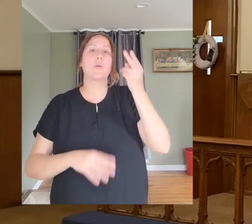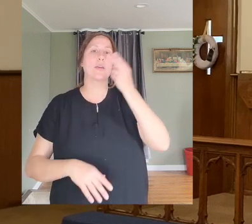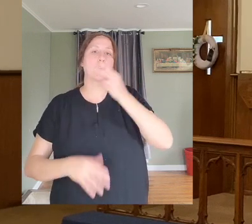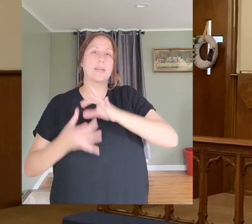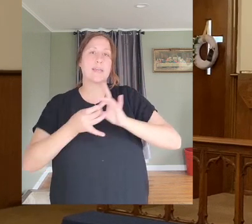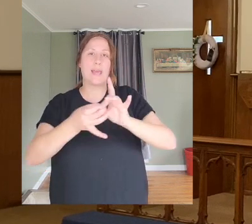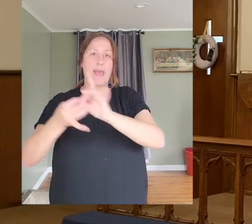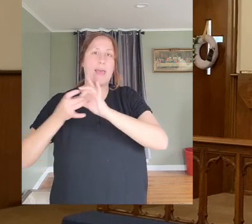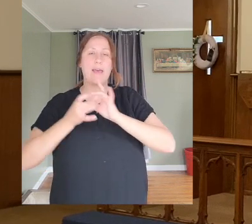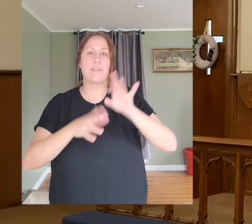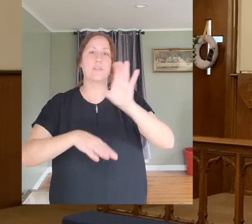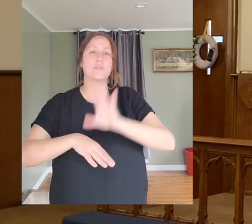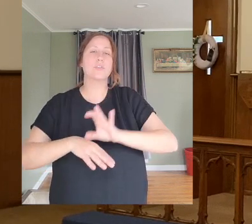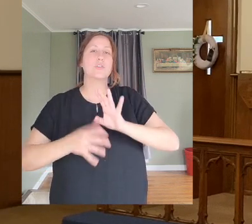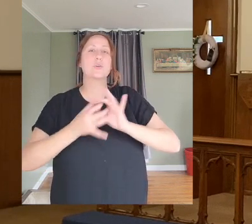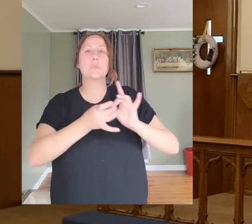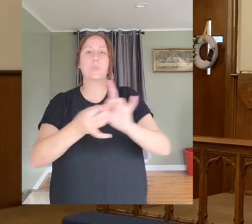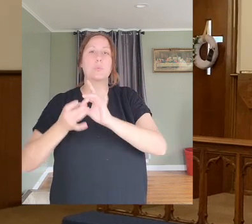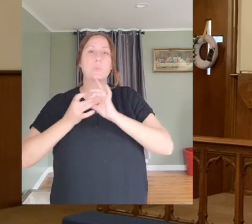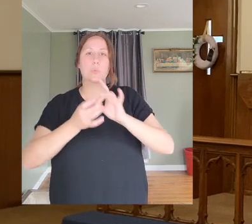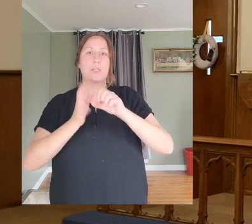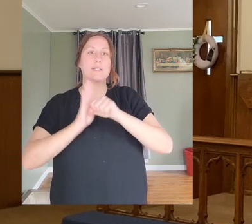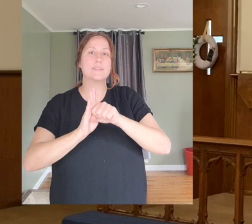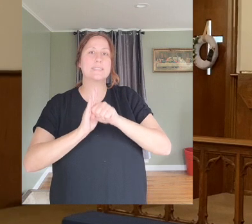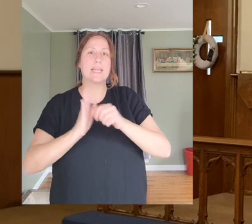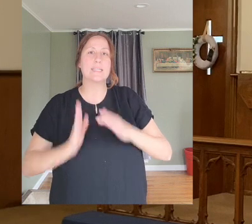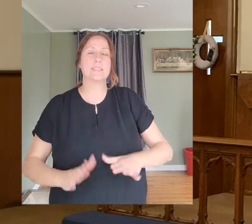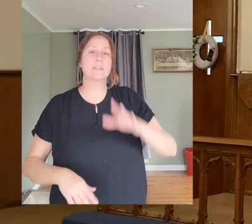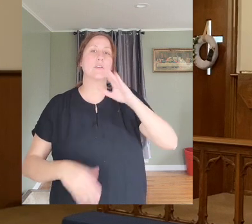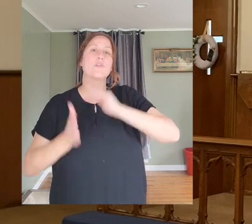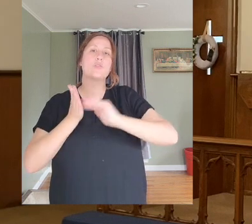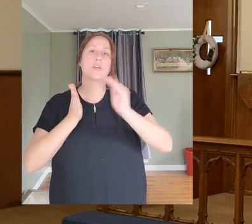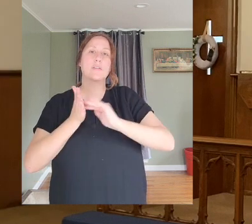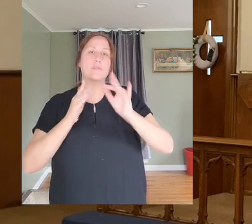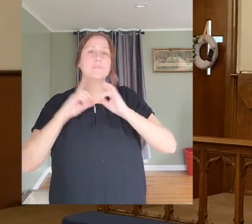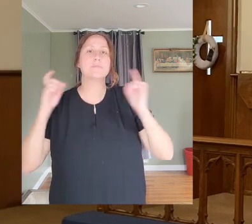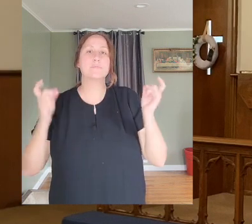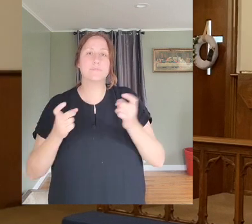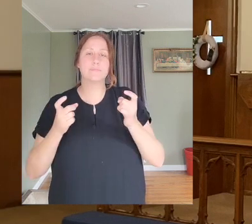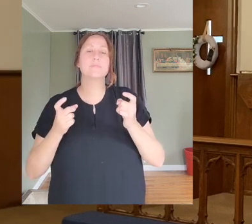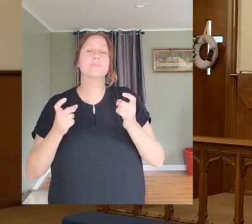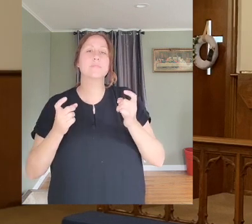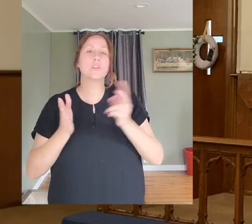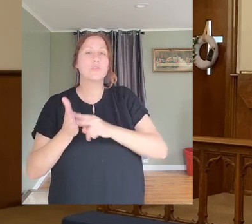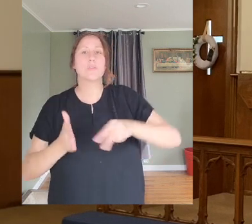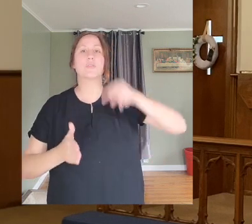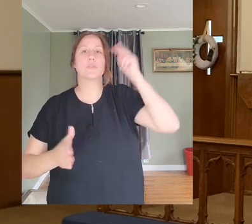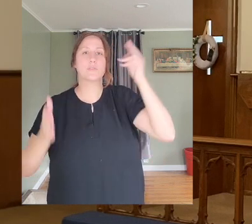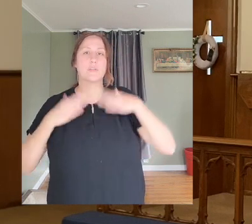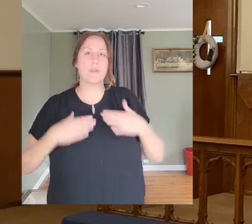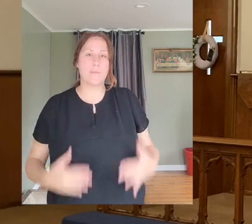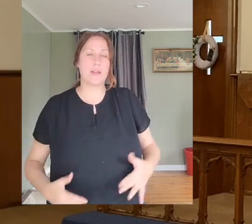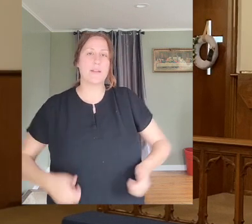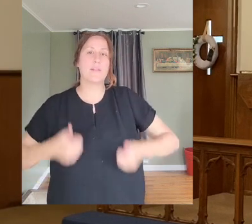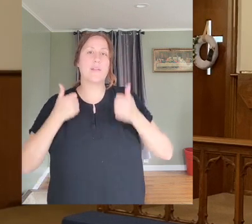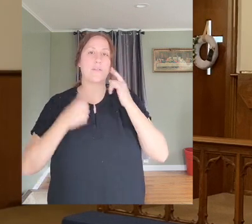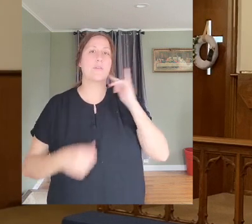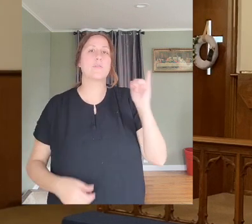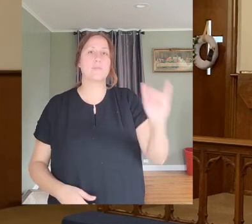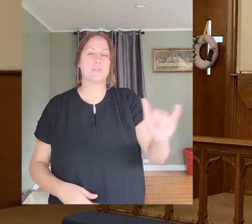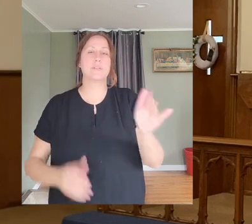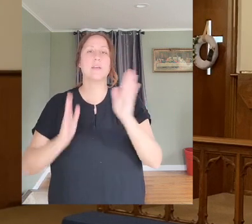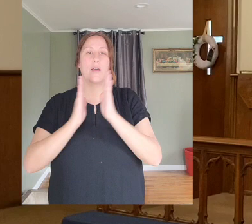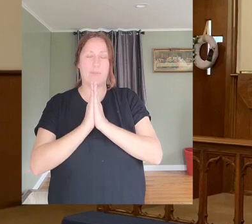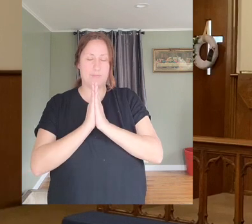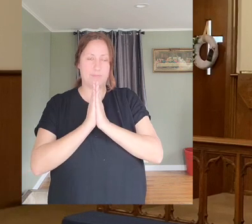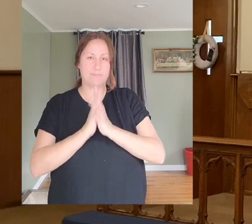Catholic Church, the communion of saints, the forgiveness of sins, the resurrection of the body, and the life